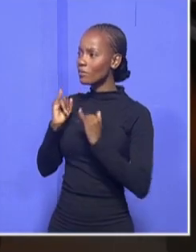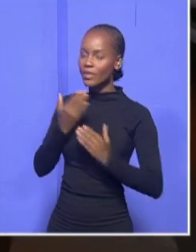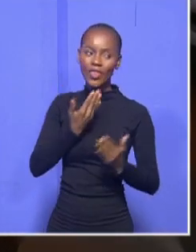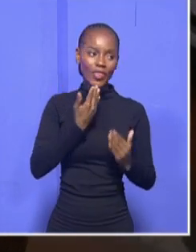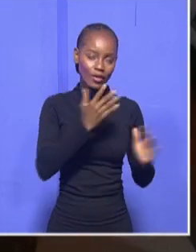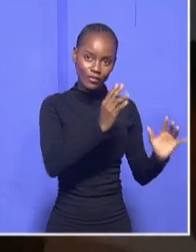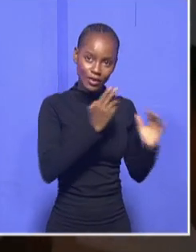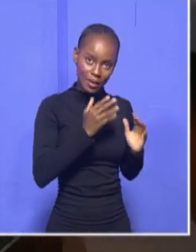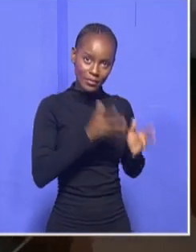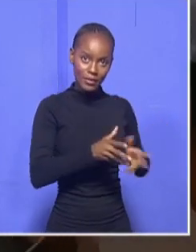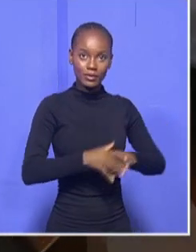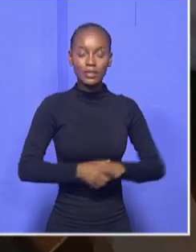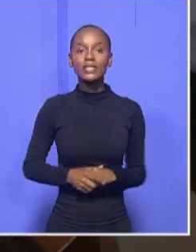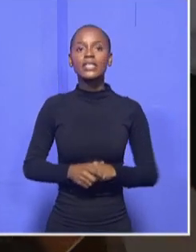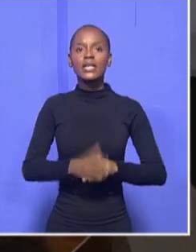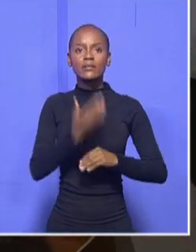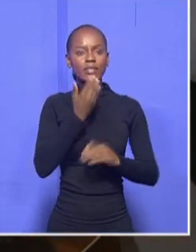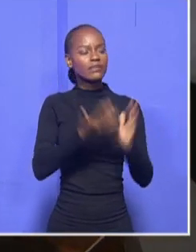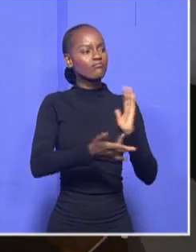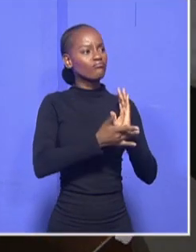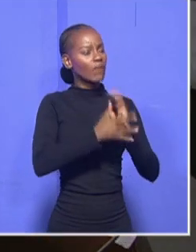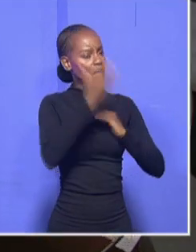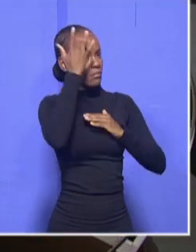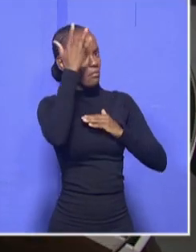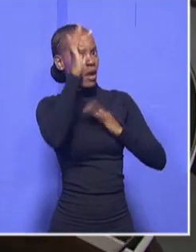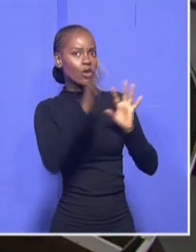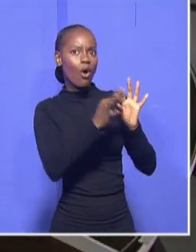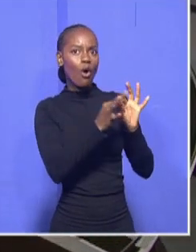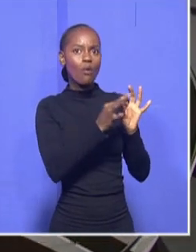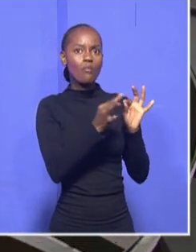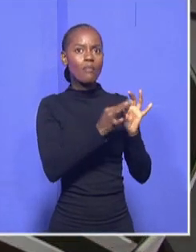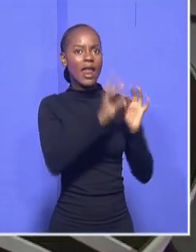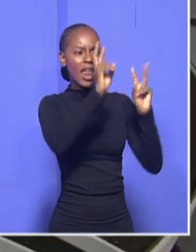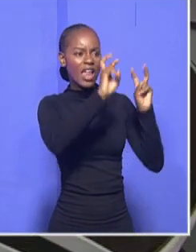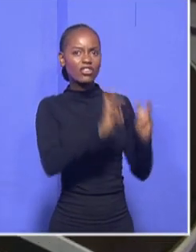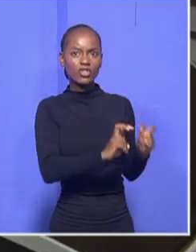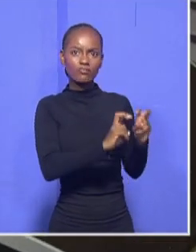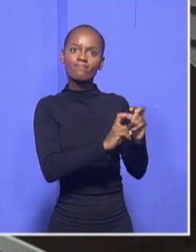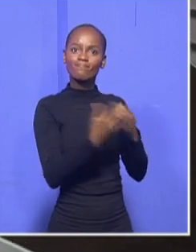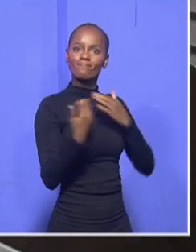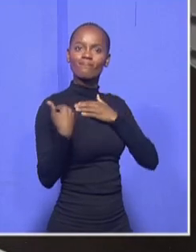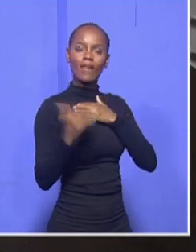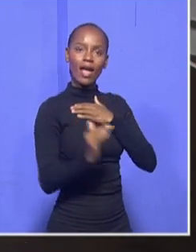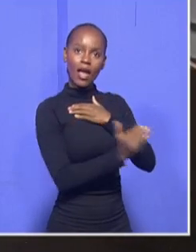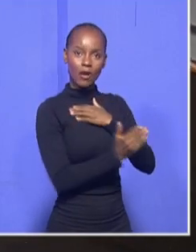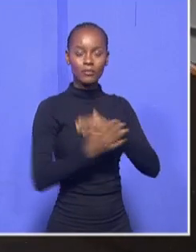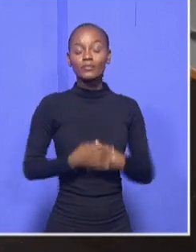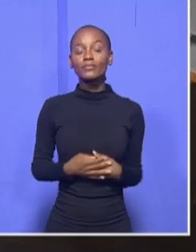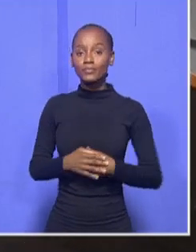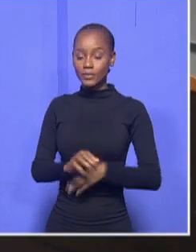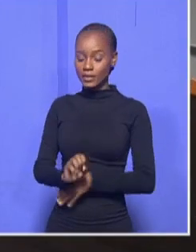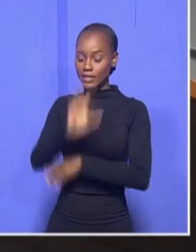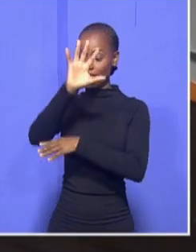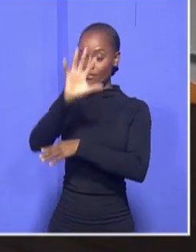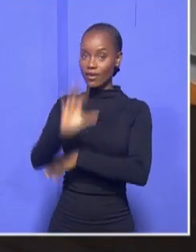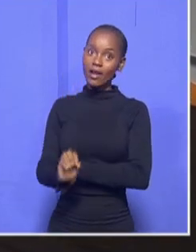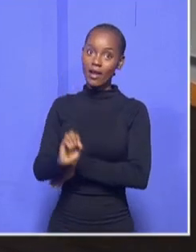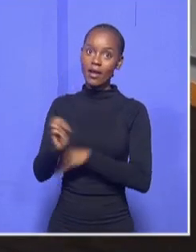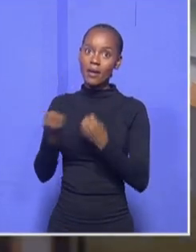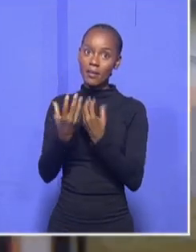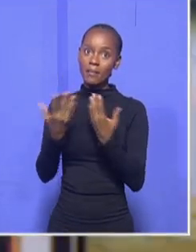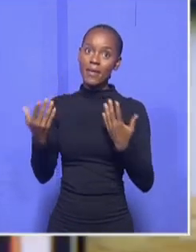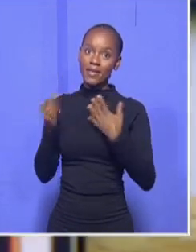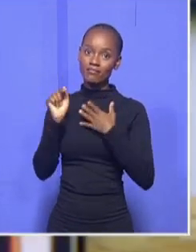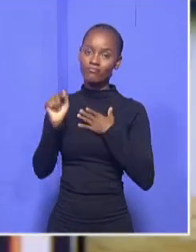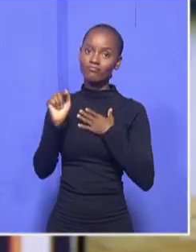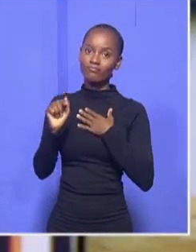of Things play when it comes to smart homes and energy efficiencies. So in South Africa and the majority of municipalities, you can't yet